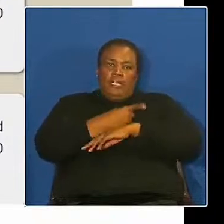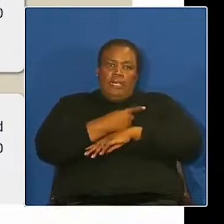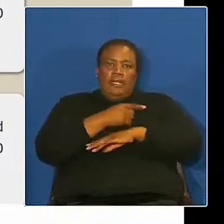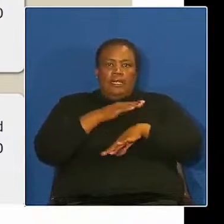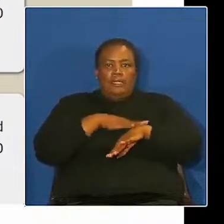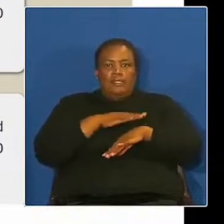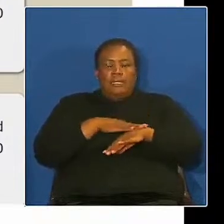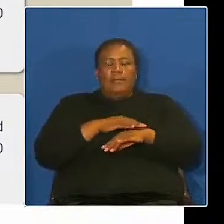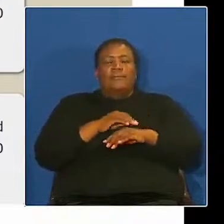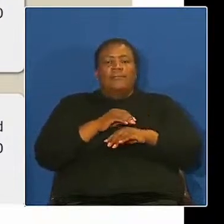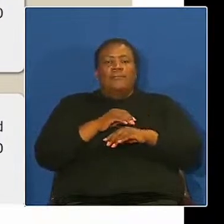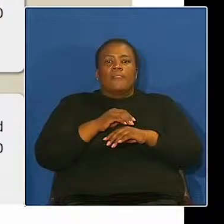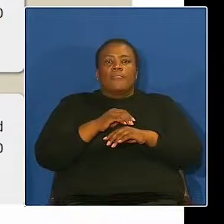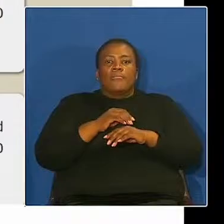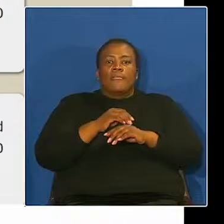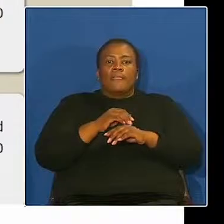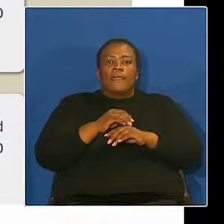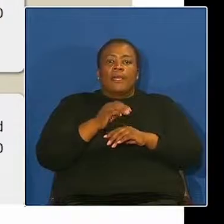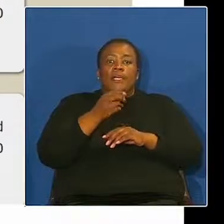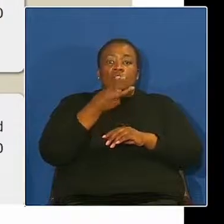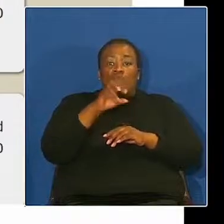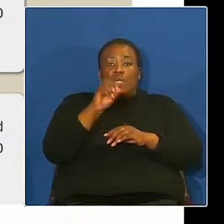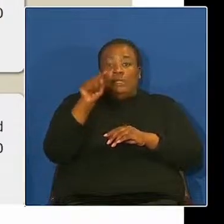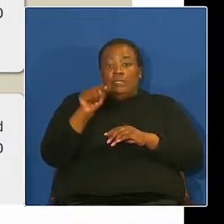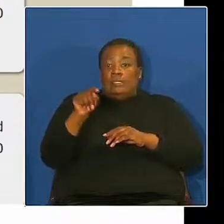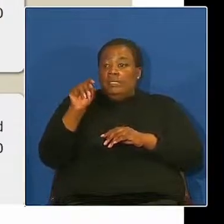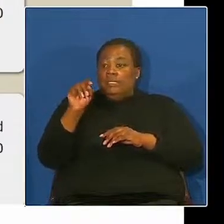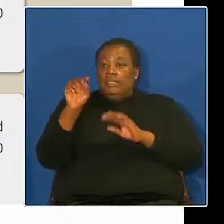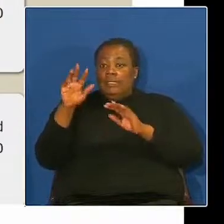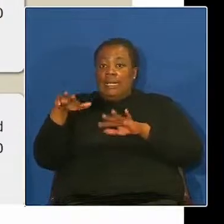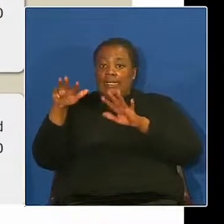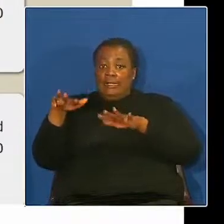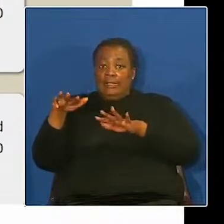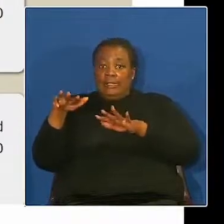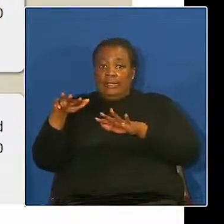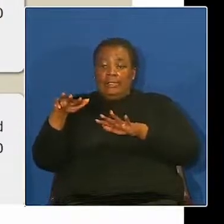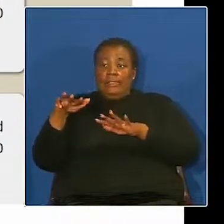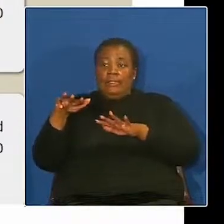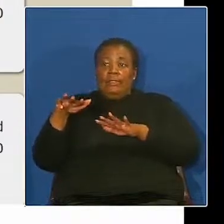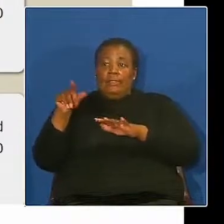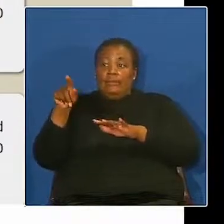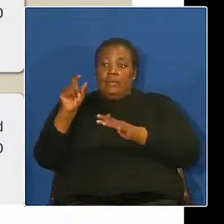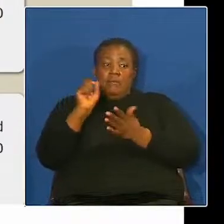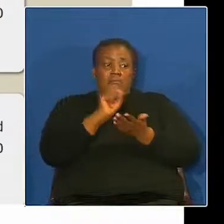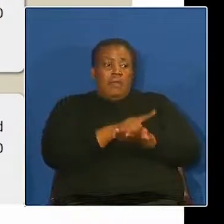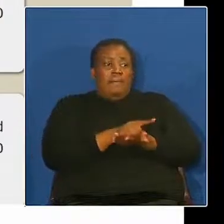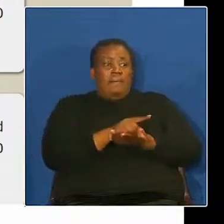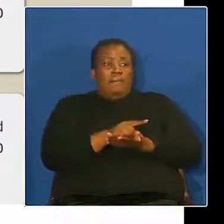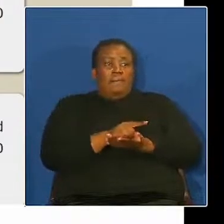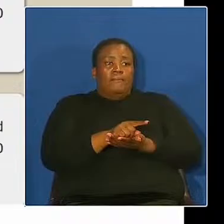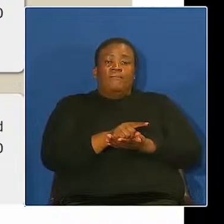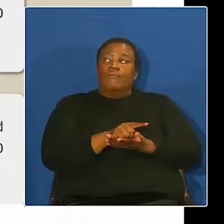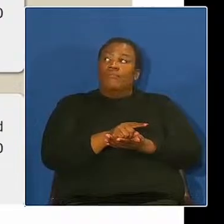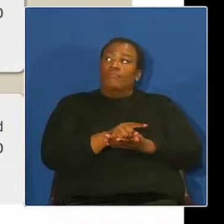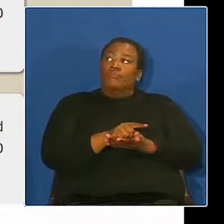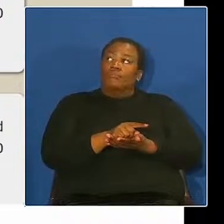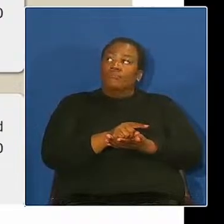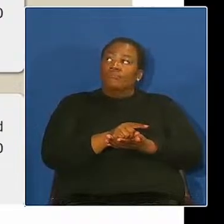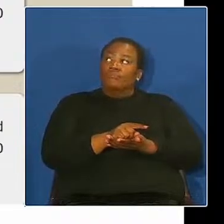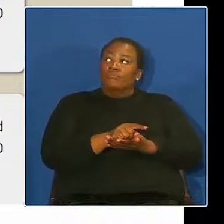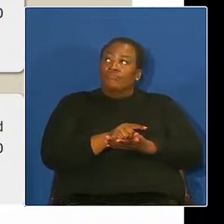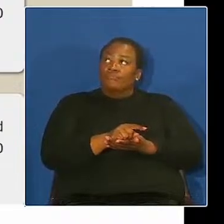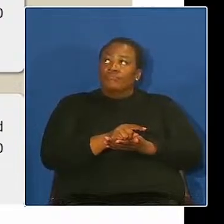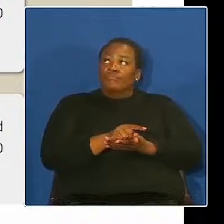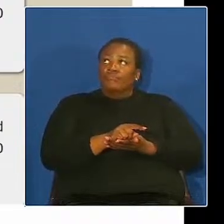at 2019, Mr. Matlala is sending a message to Mr. Mokgotsi, reading, "Is